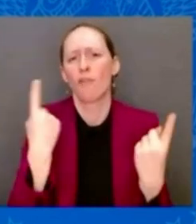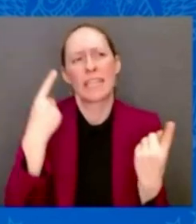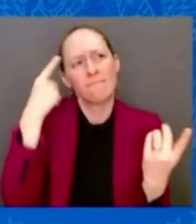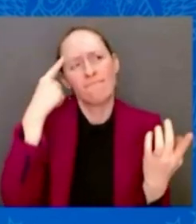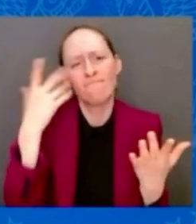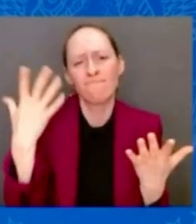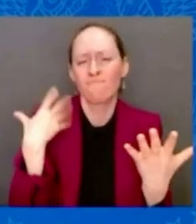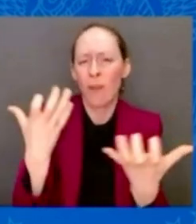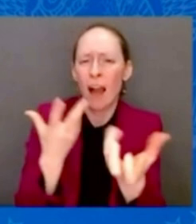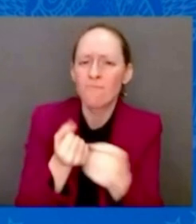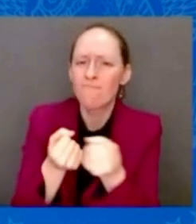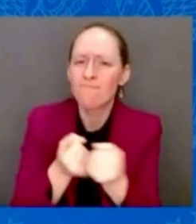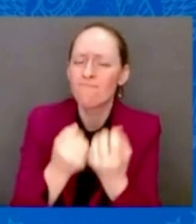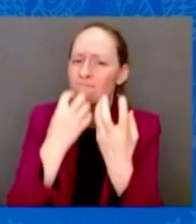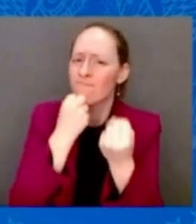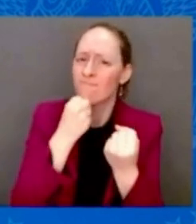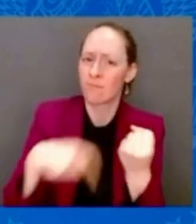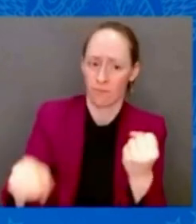in politics,